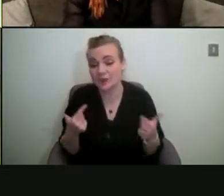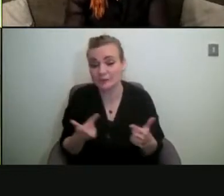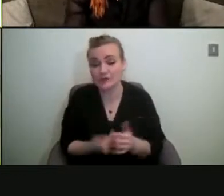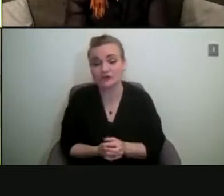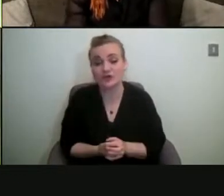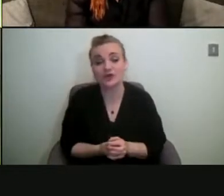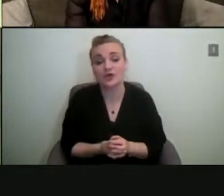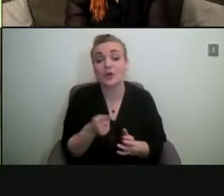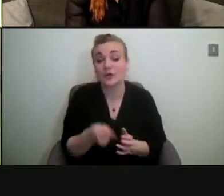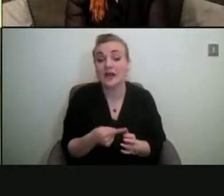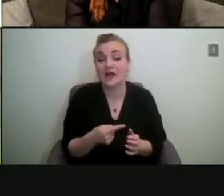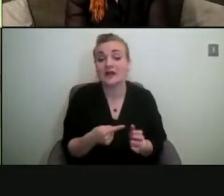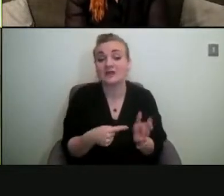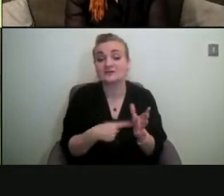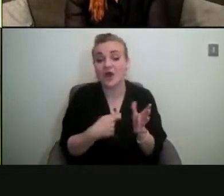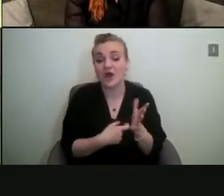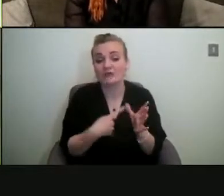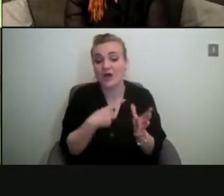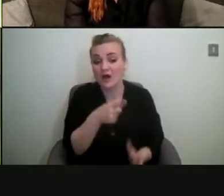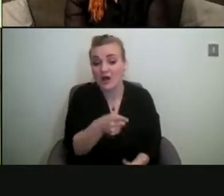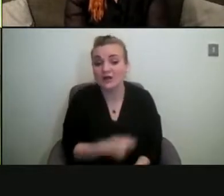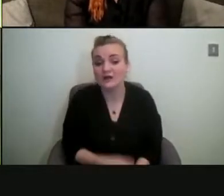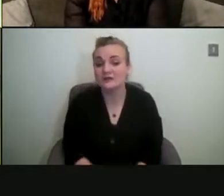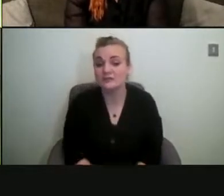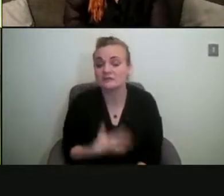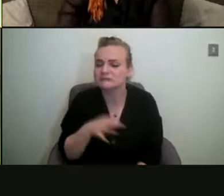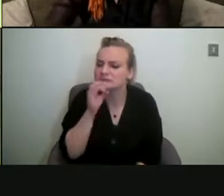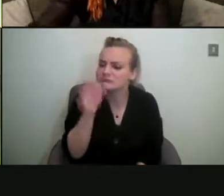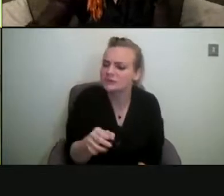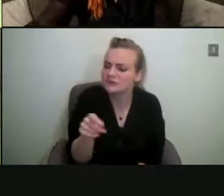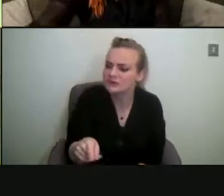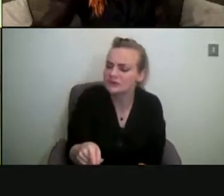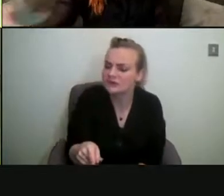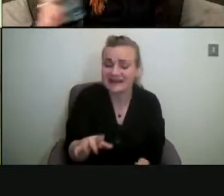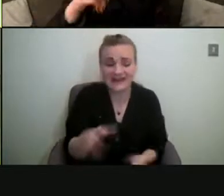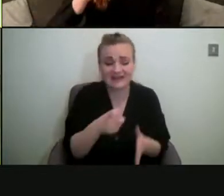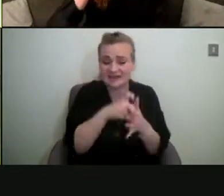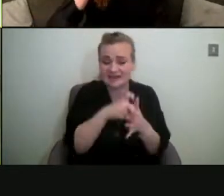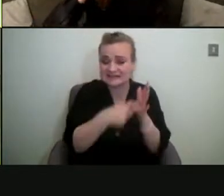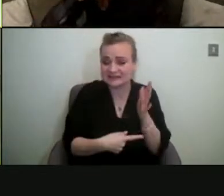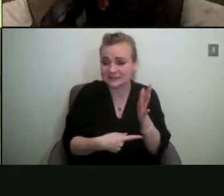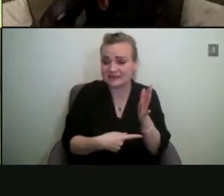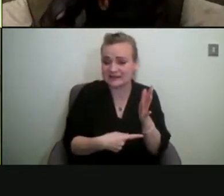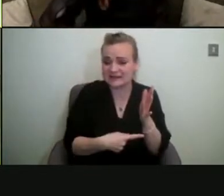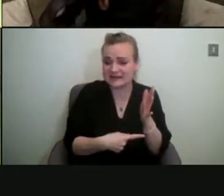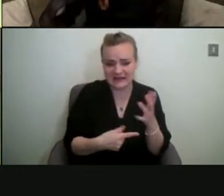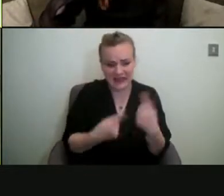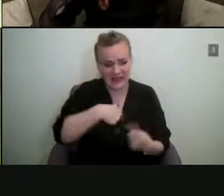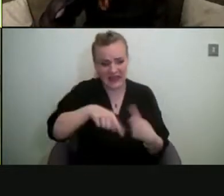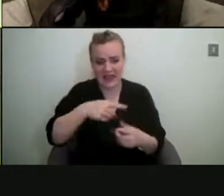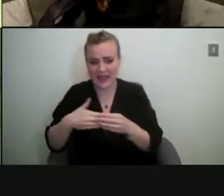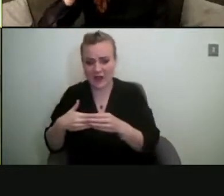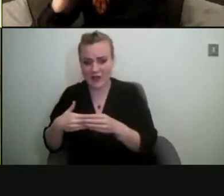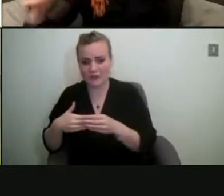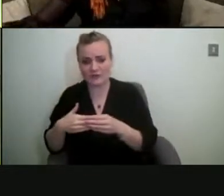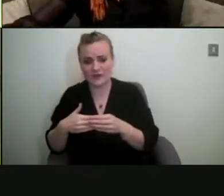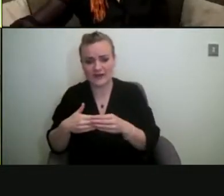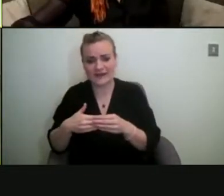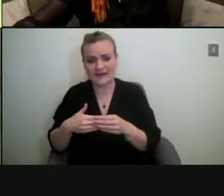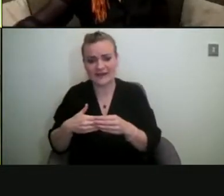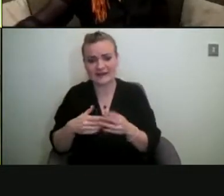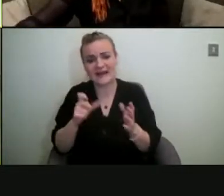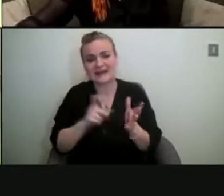Kyra, and she says, how can people with disabilities be better represented in classical ballet,